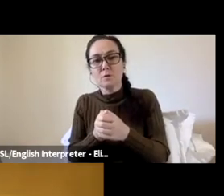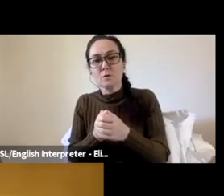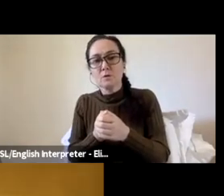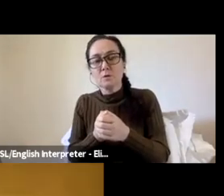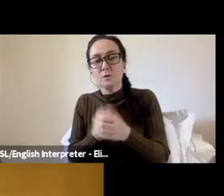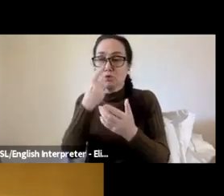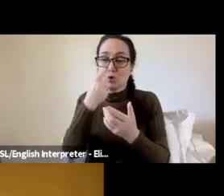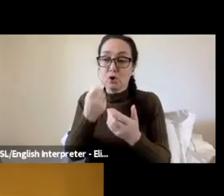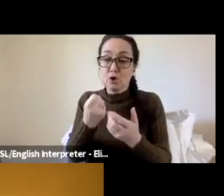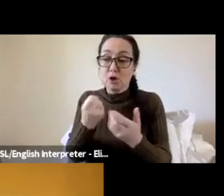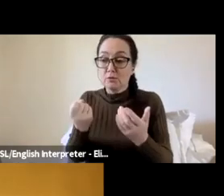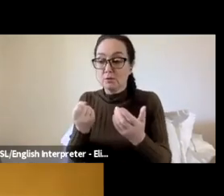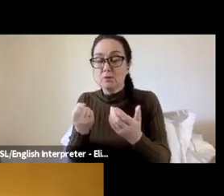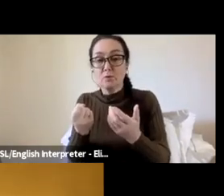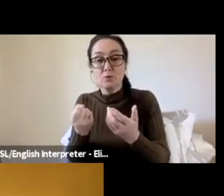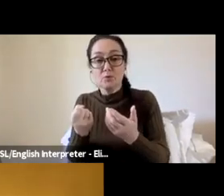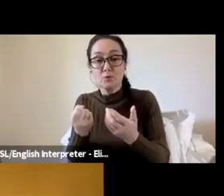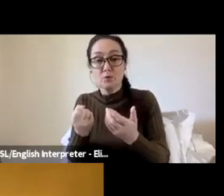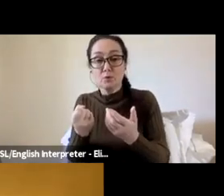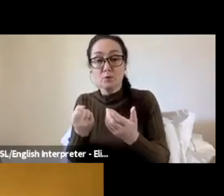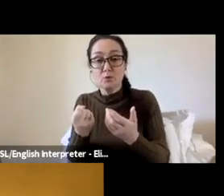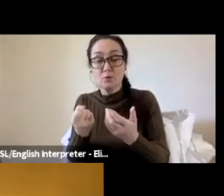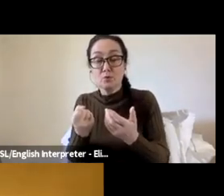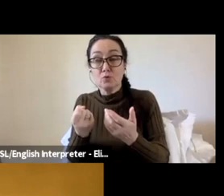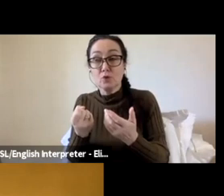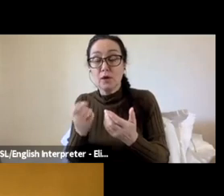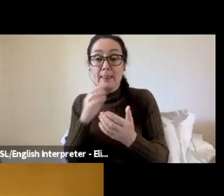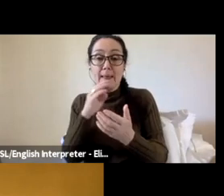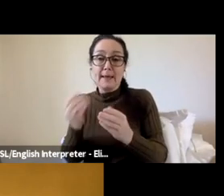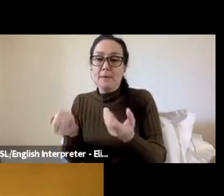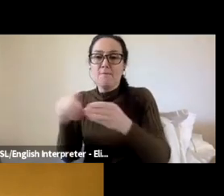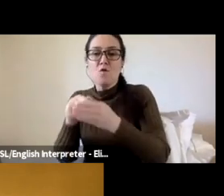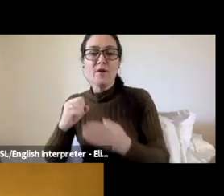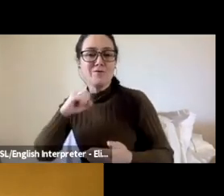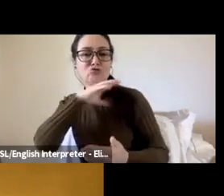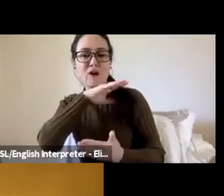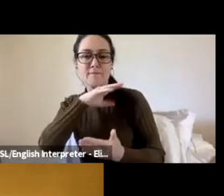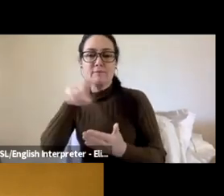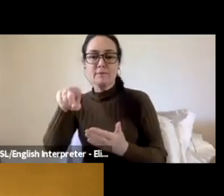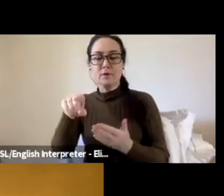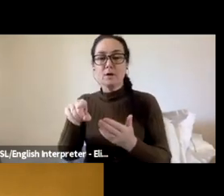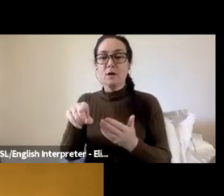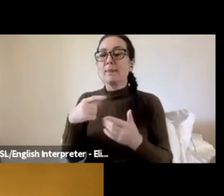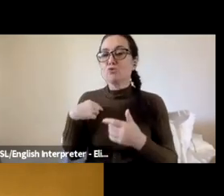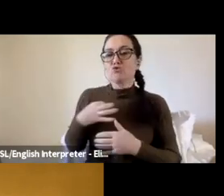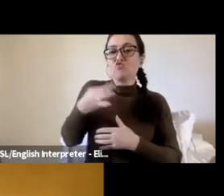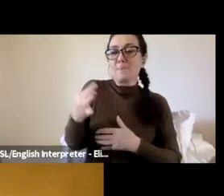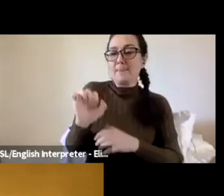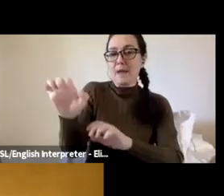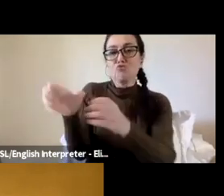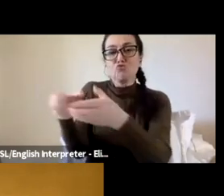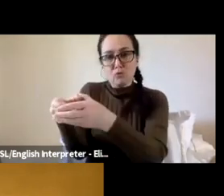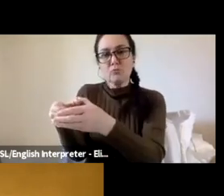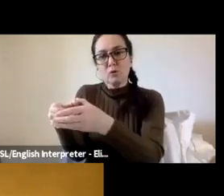of including those inputs in the report, and maybe you can draft as on behalf of these groups, but especially through